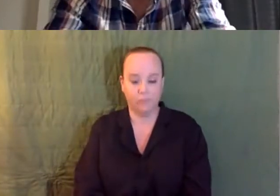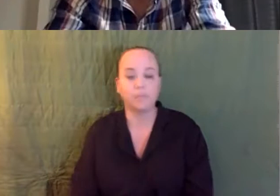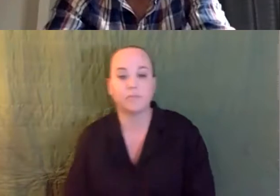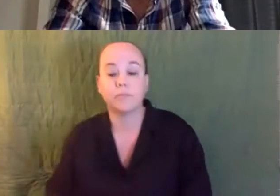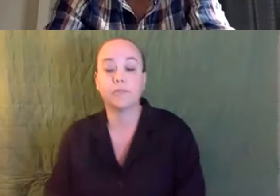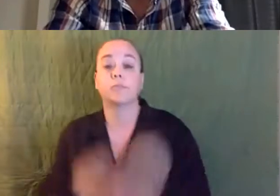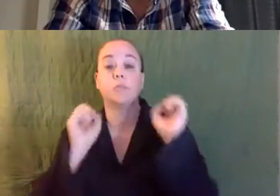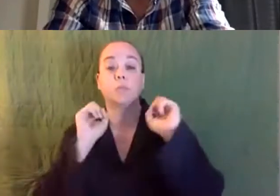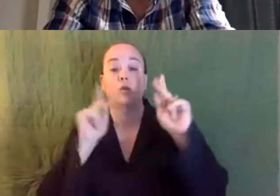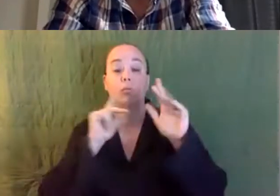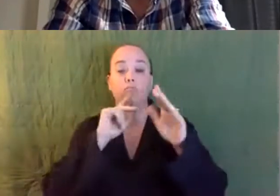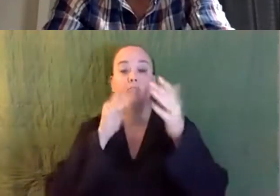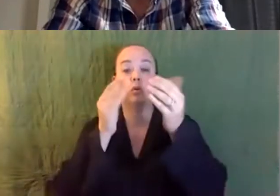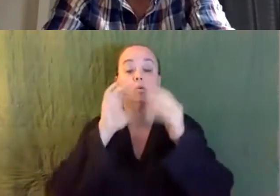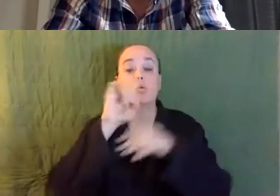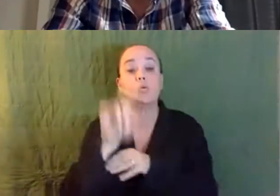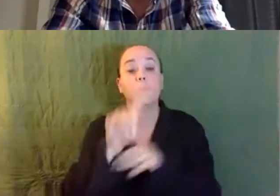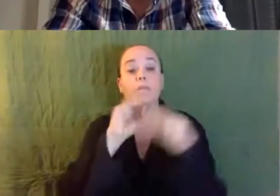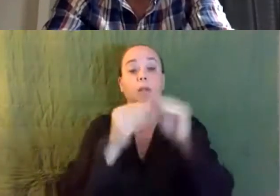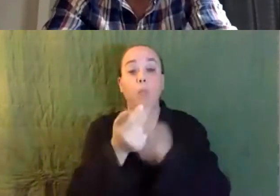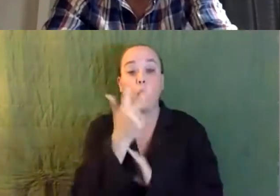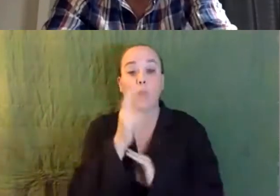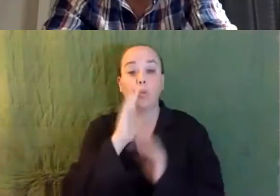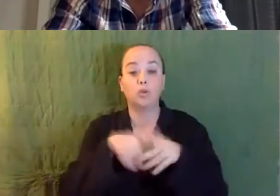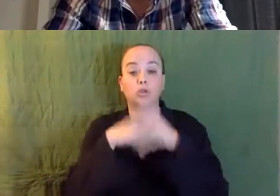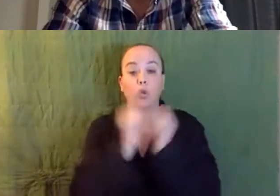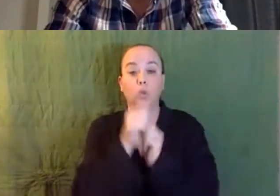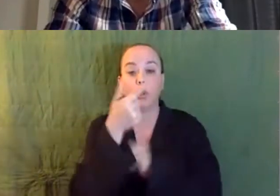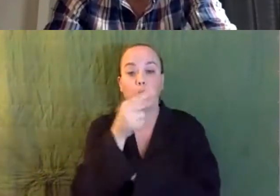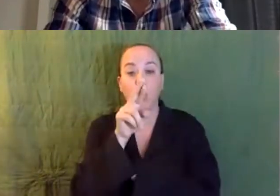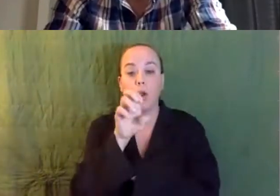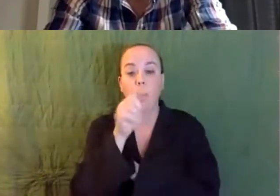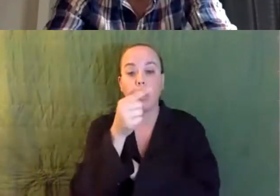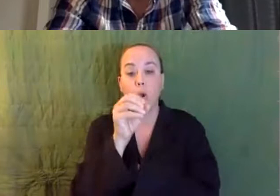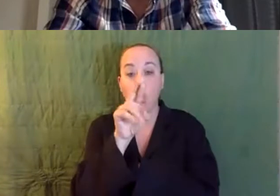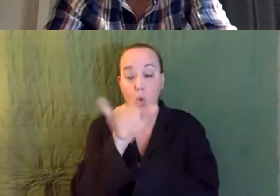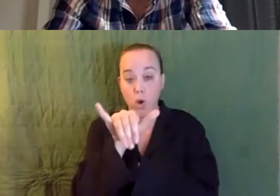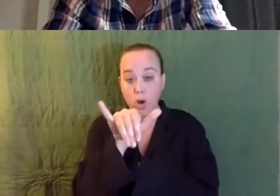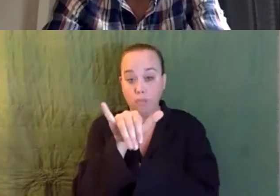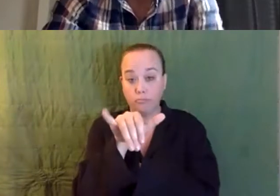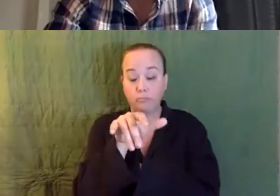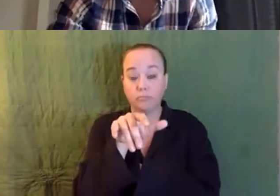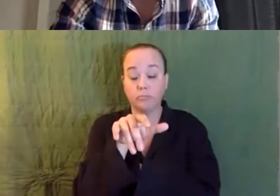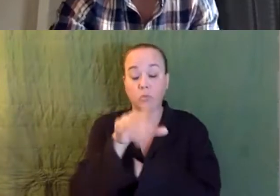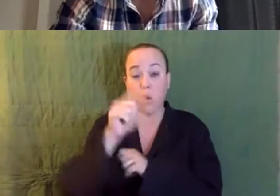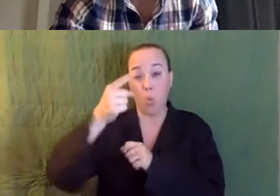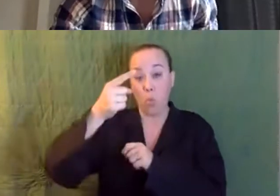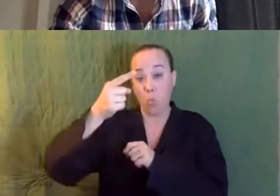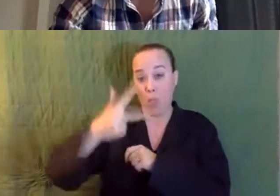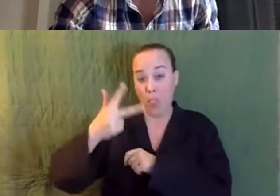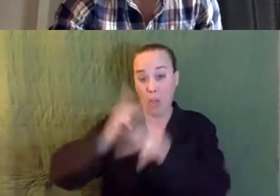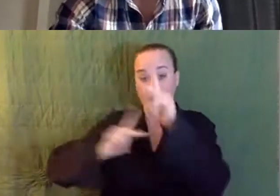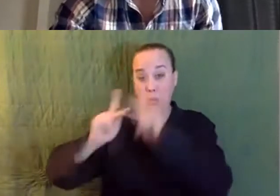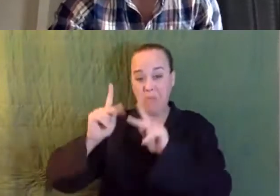All right, and question number 3, we'll start with Mr. Gregory. With a third of the population struggling with